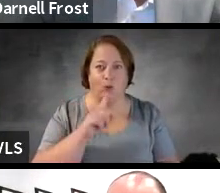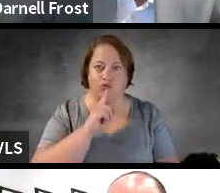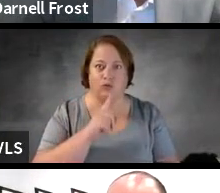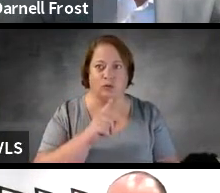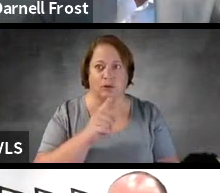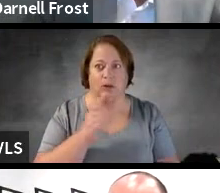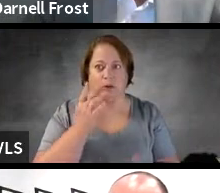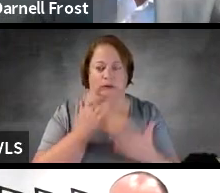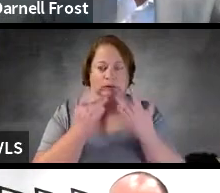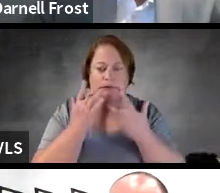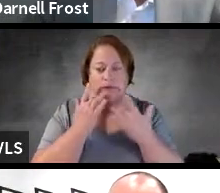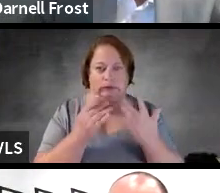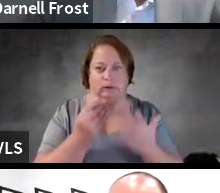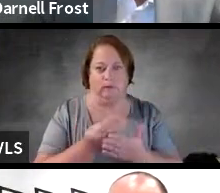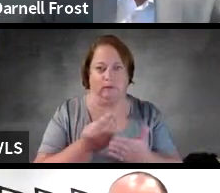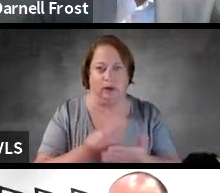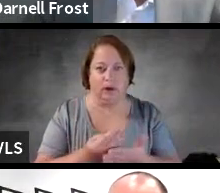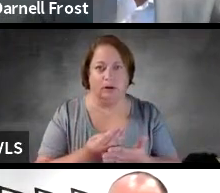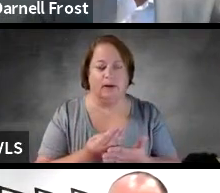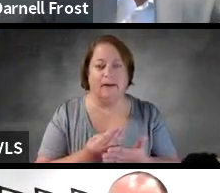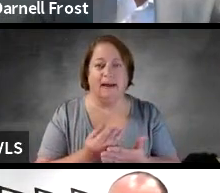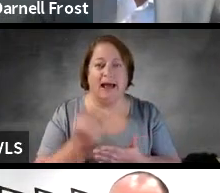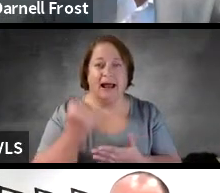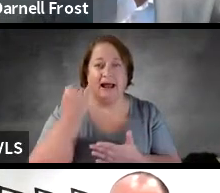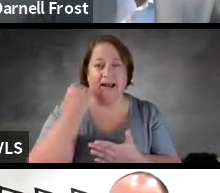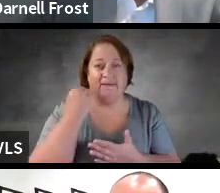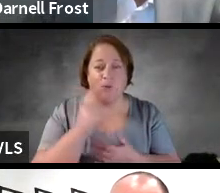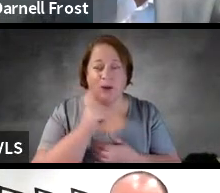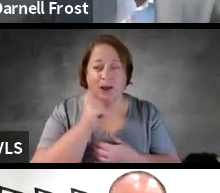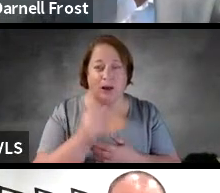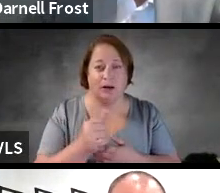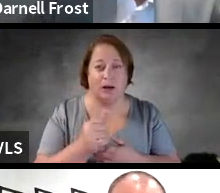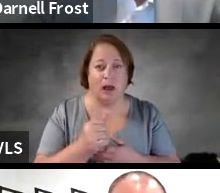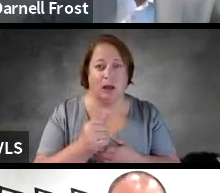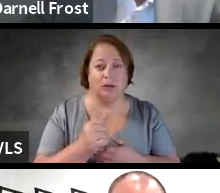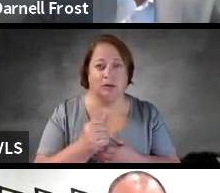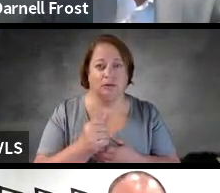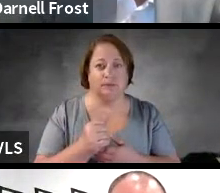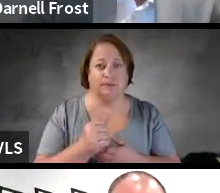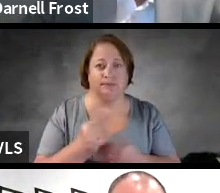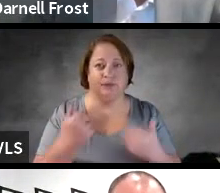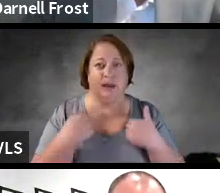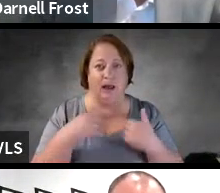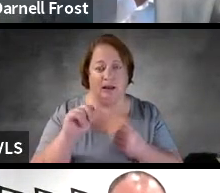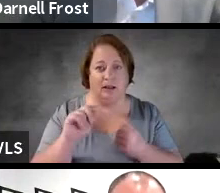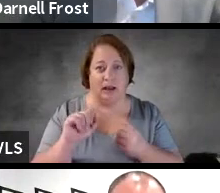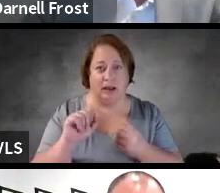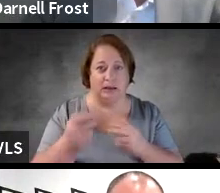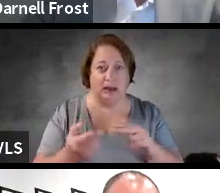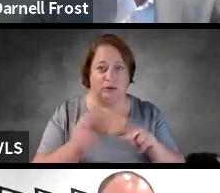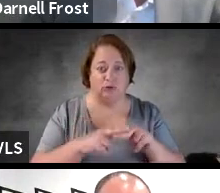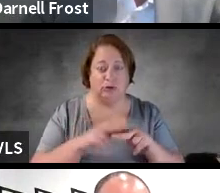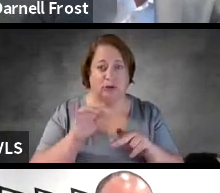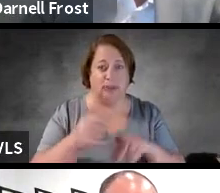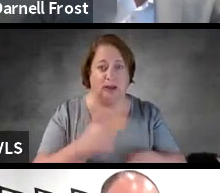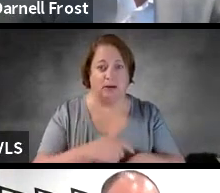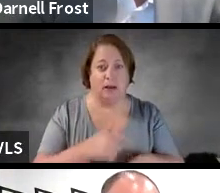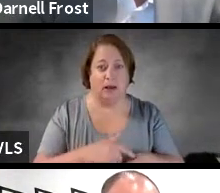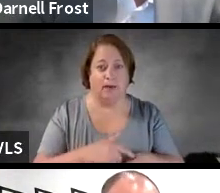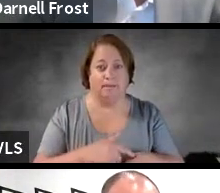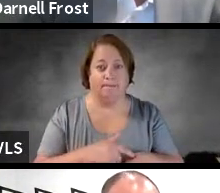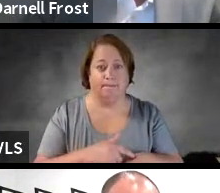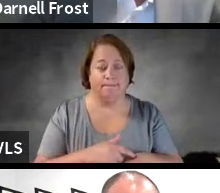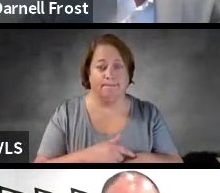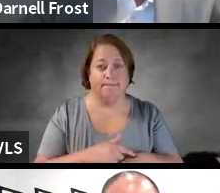straits. And in fact, if we had not had that tax increase at that time, it would have been